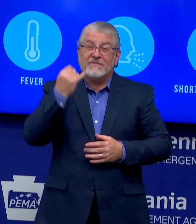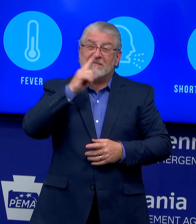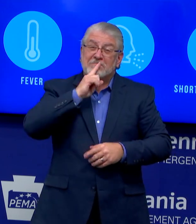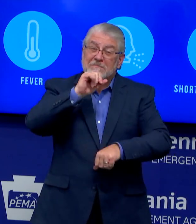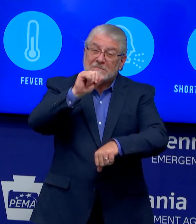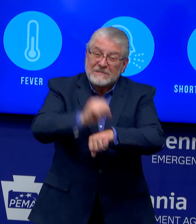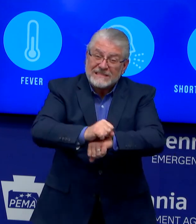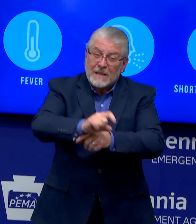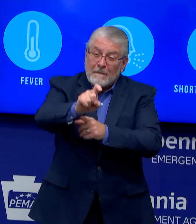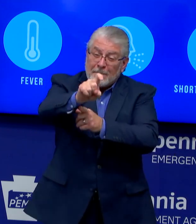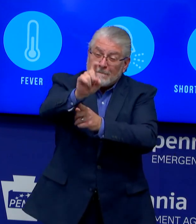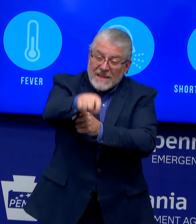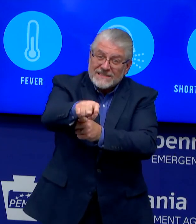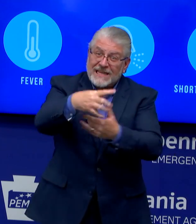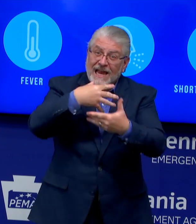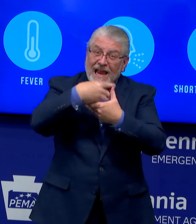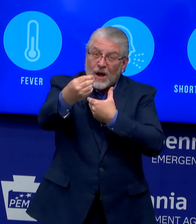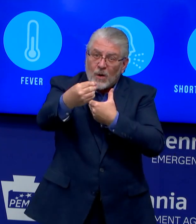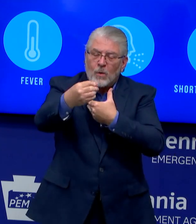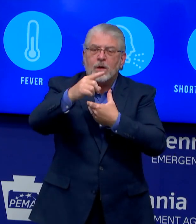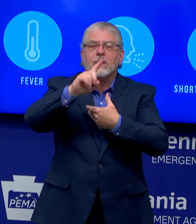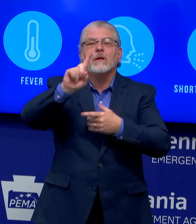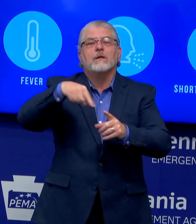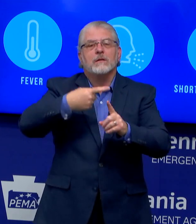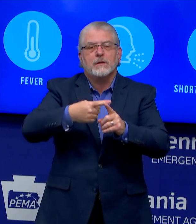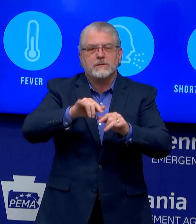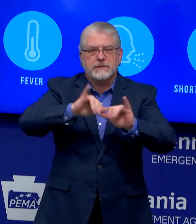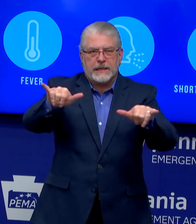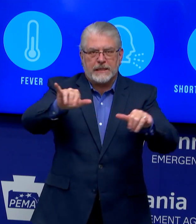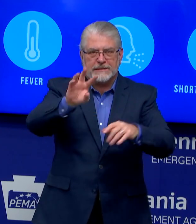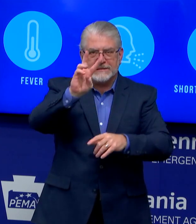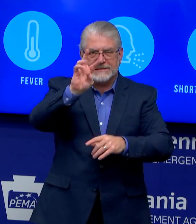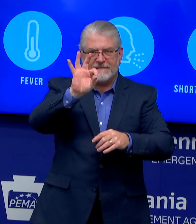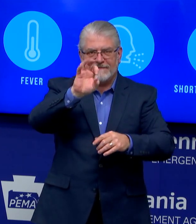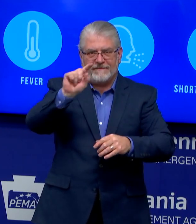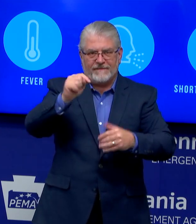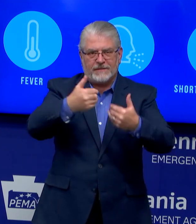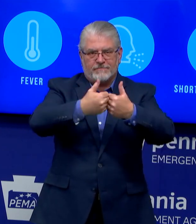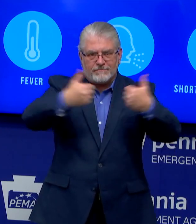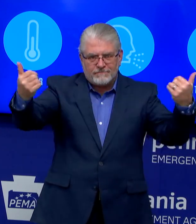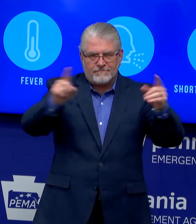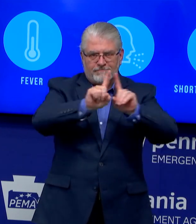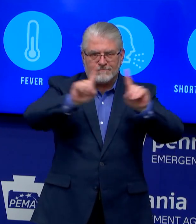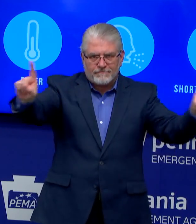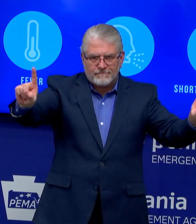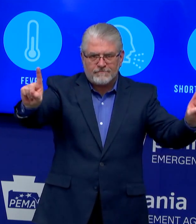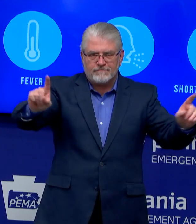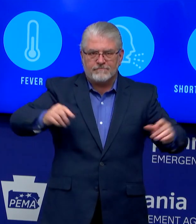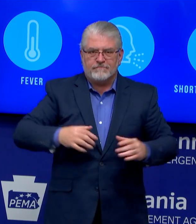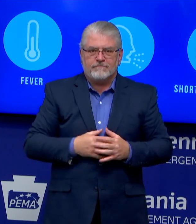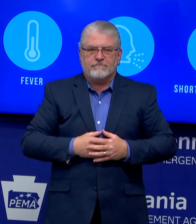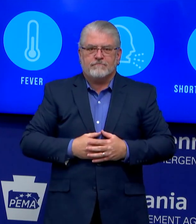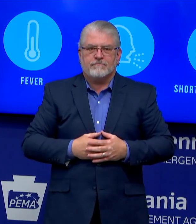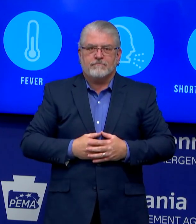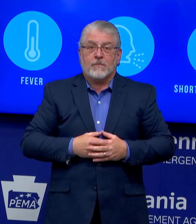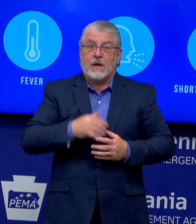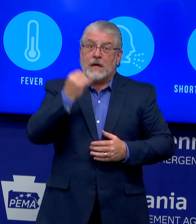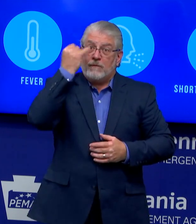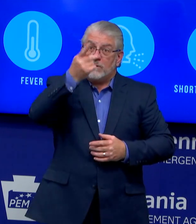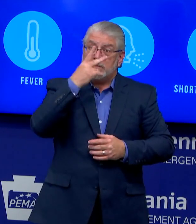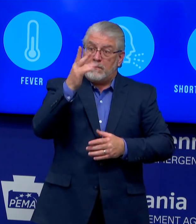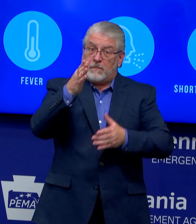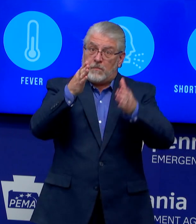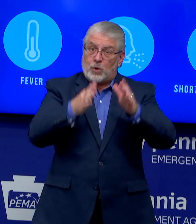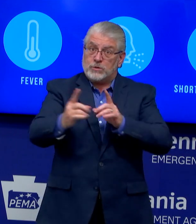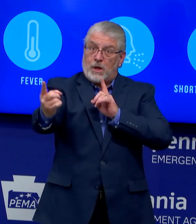feet apart from someone else. So that might mean stopping while the other person passes and staying 6 feet apart. Or I guess it could mean